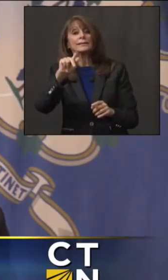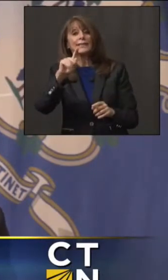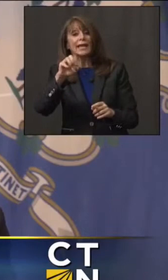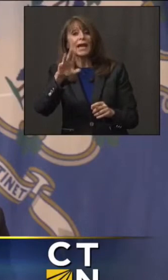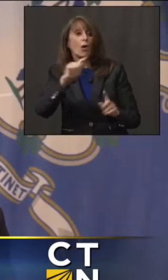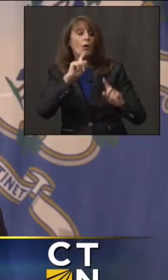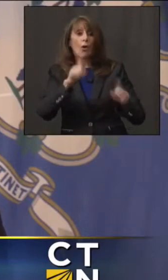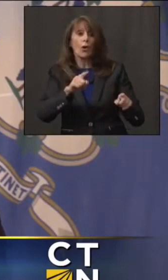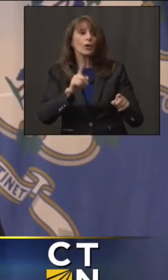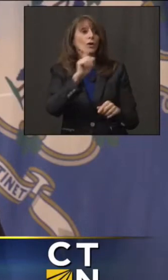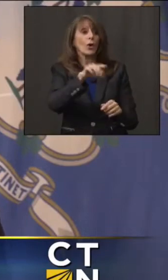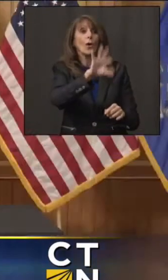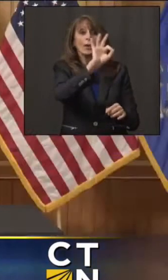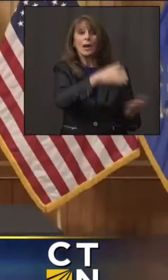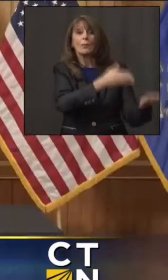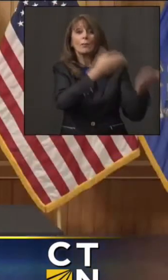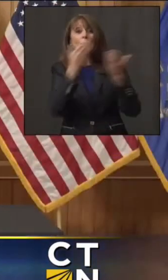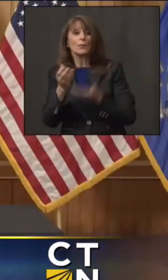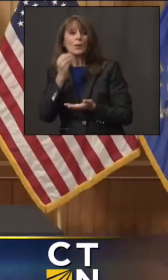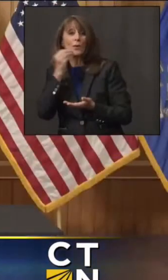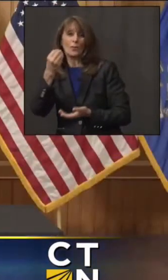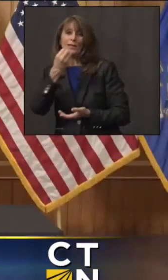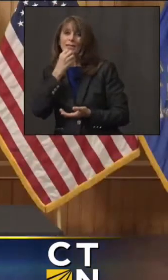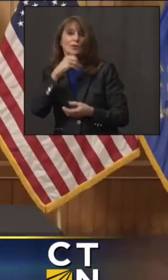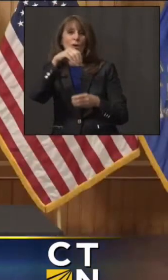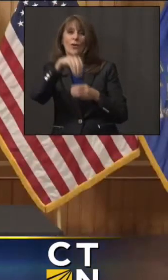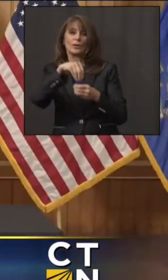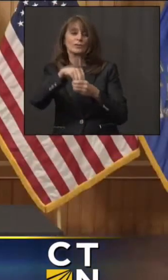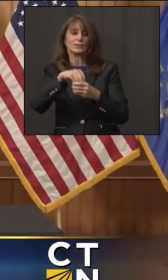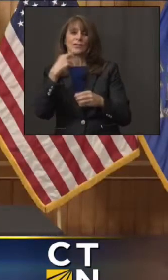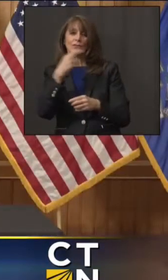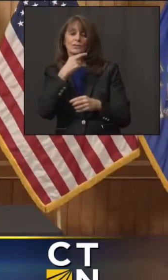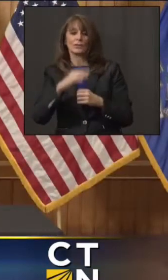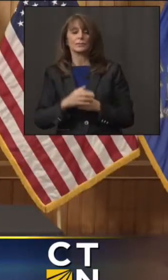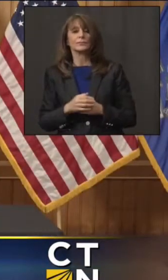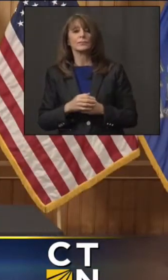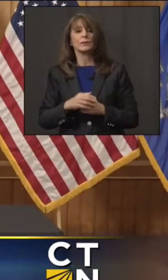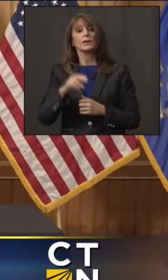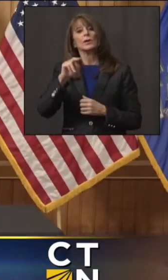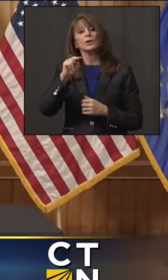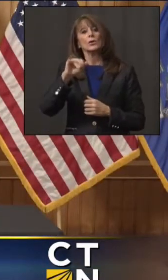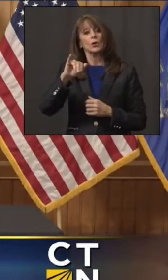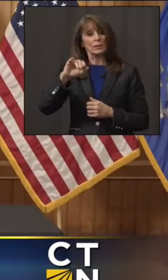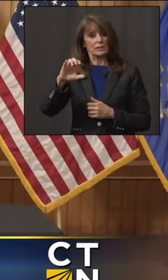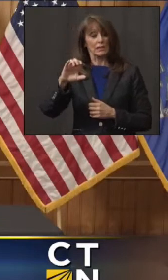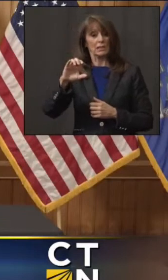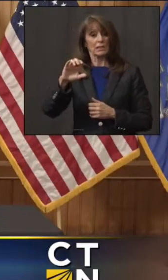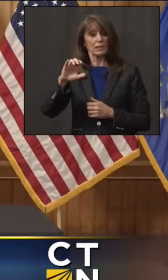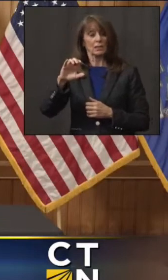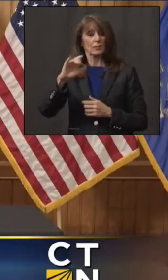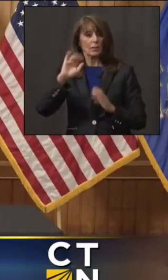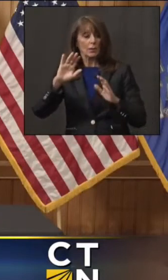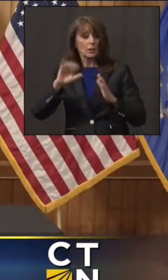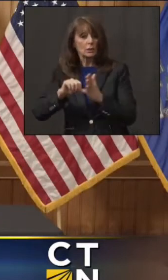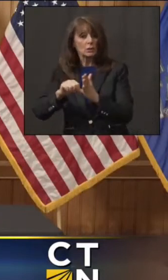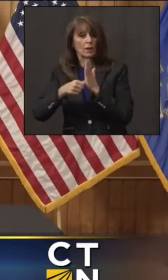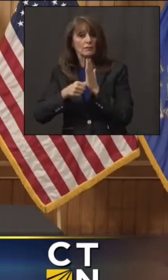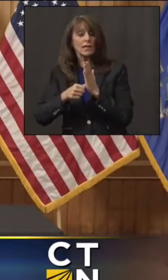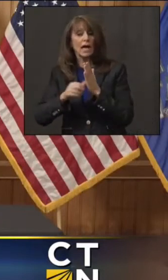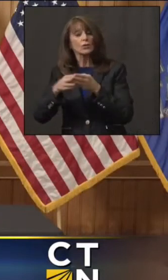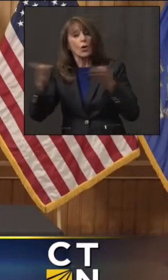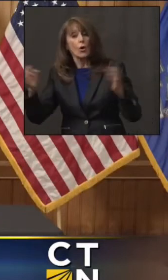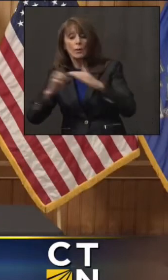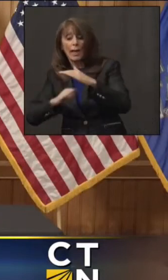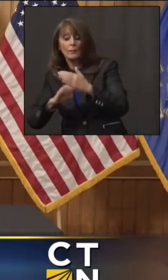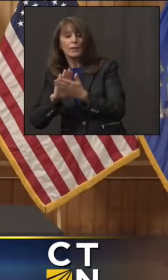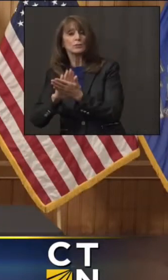there. One follow-up, in New York City, it's a pretty big pivot that they've emphasized elementary school and